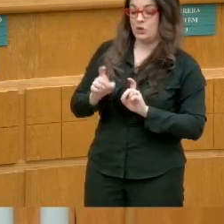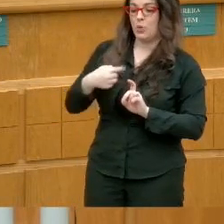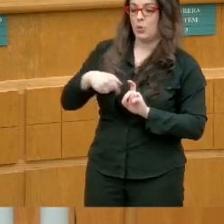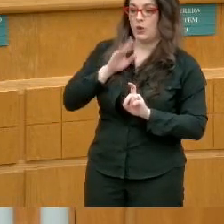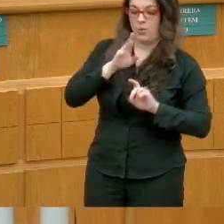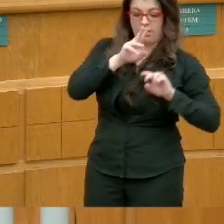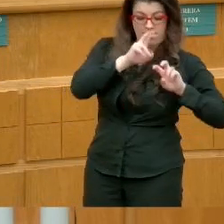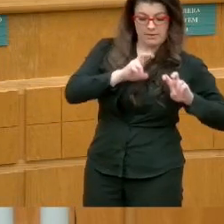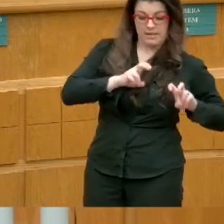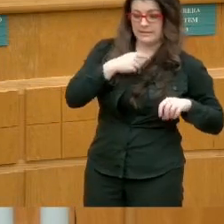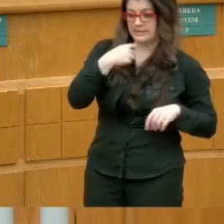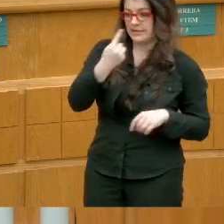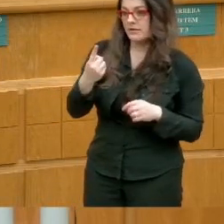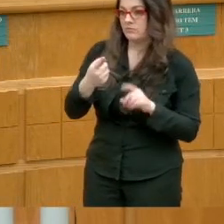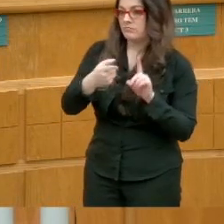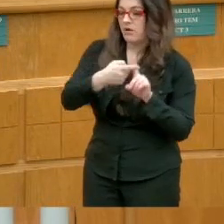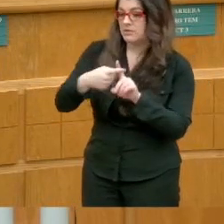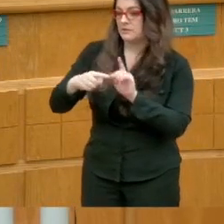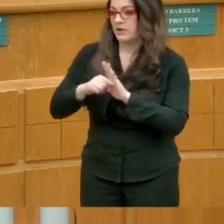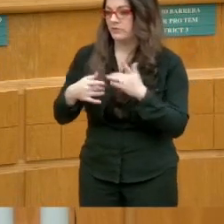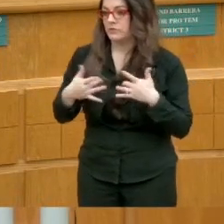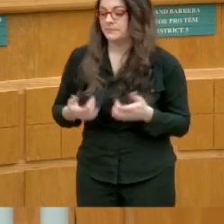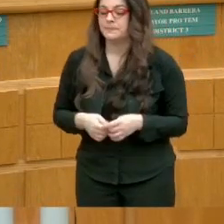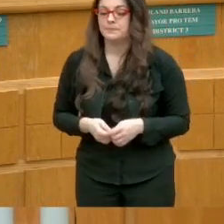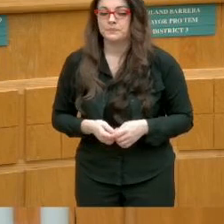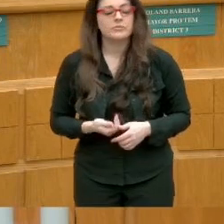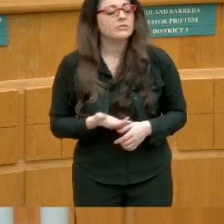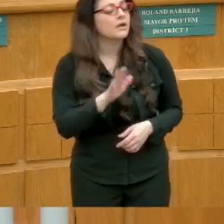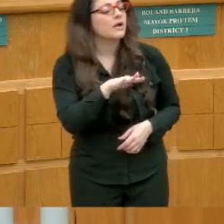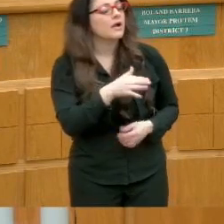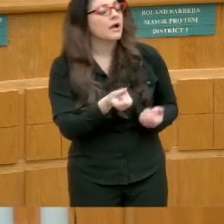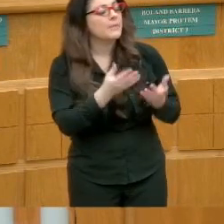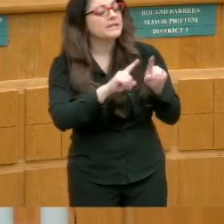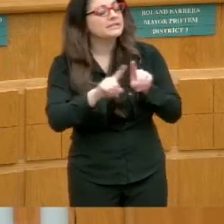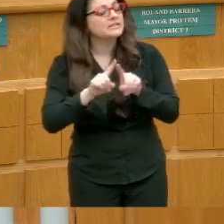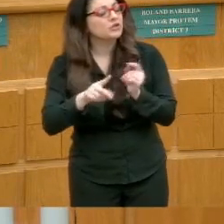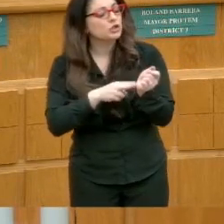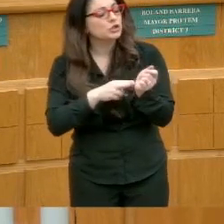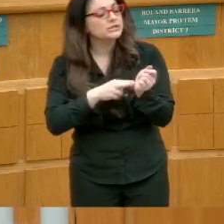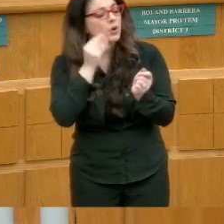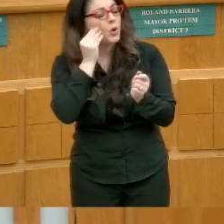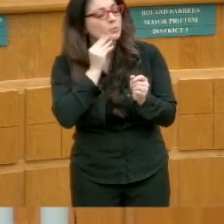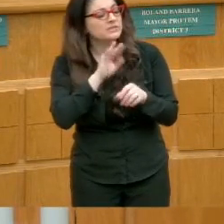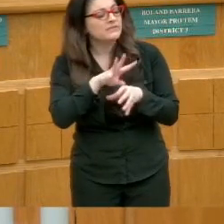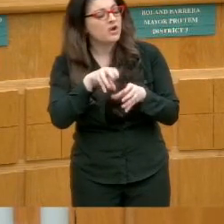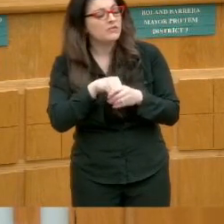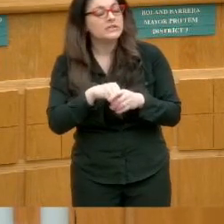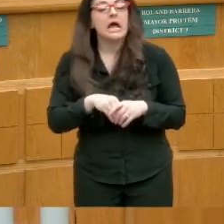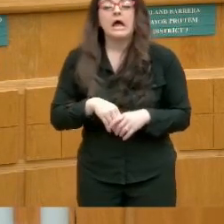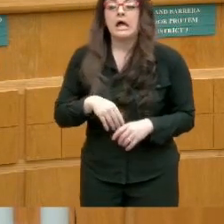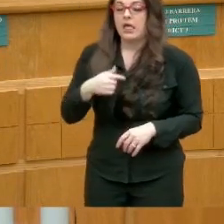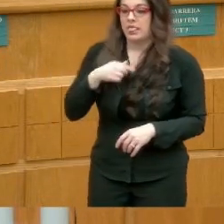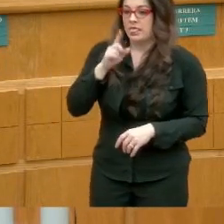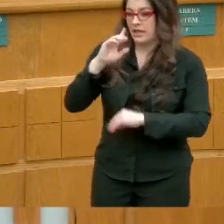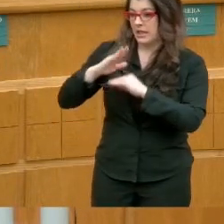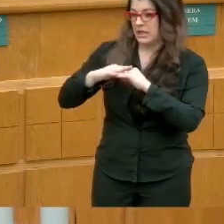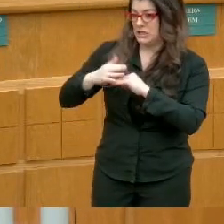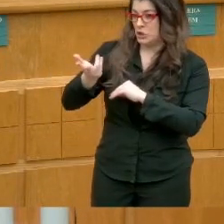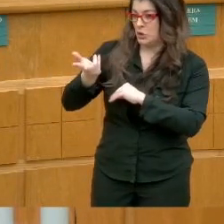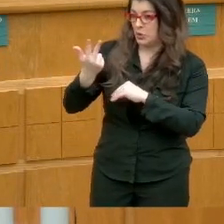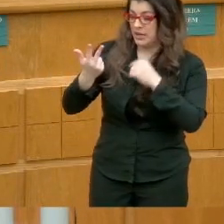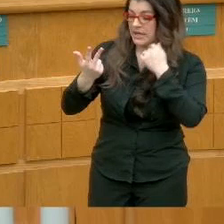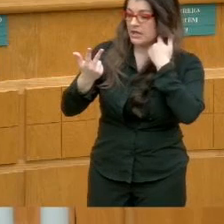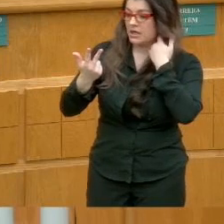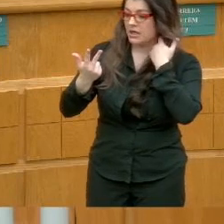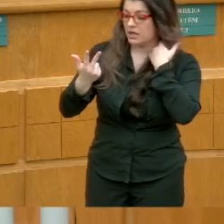test for them. How many different nursing homes were involved? I want to say at least 3, and I think the individual was actually applying